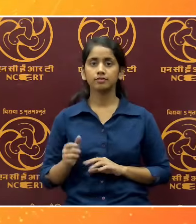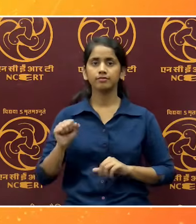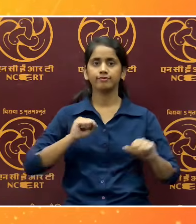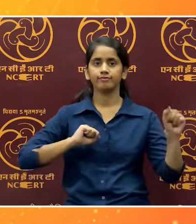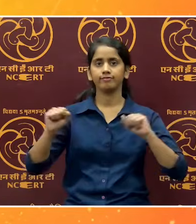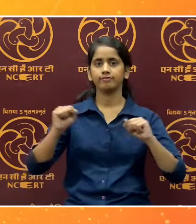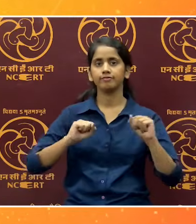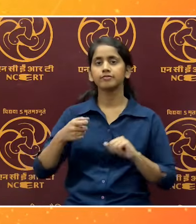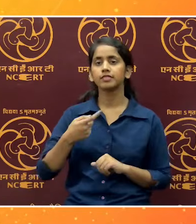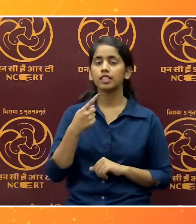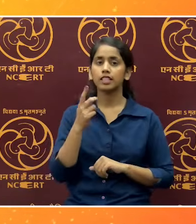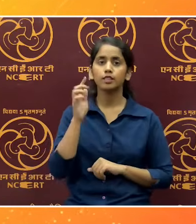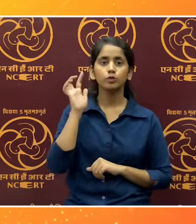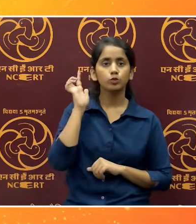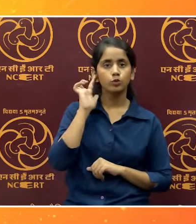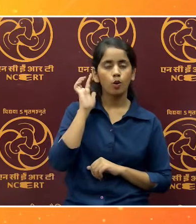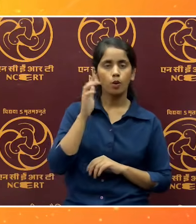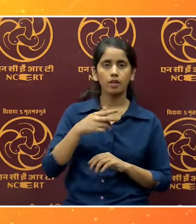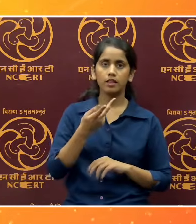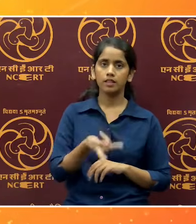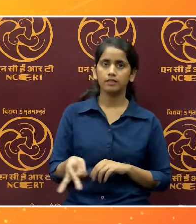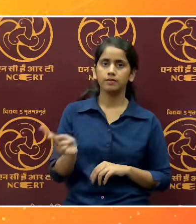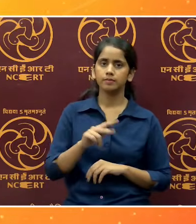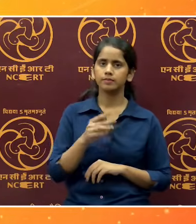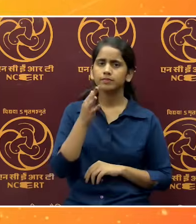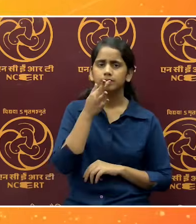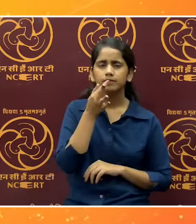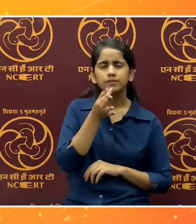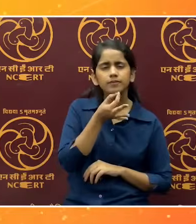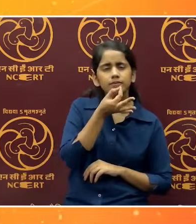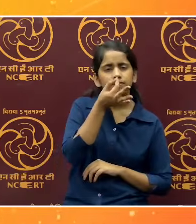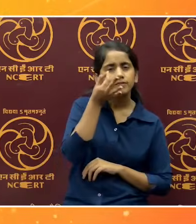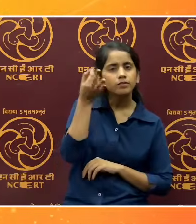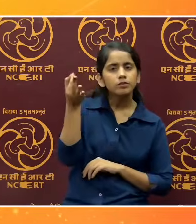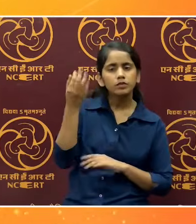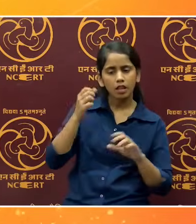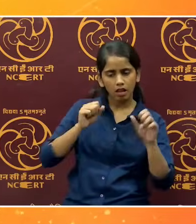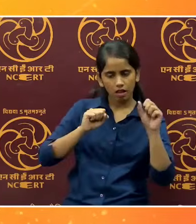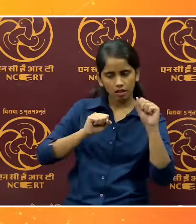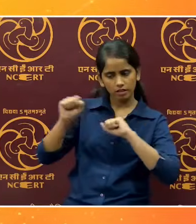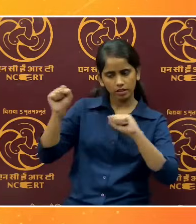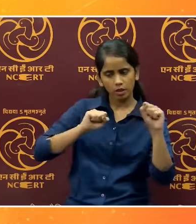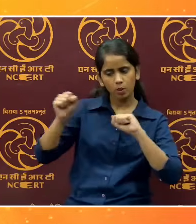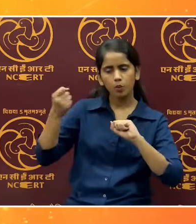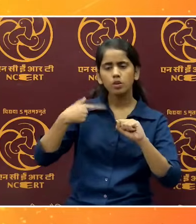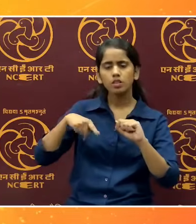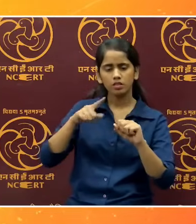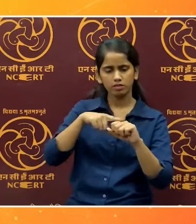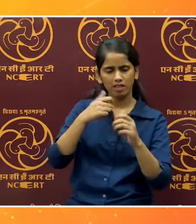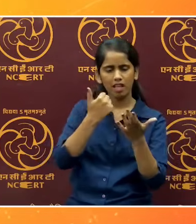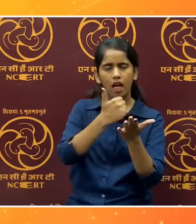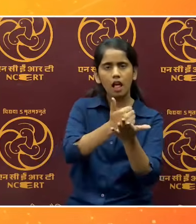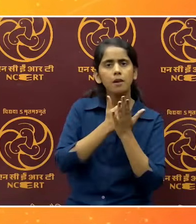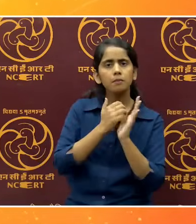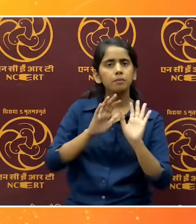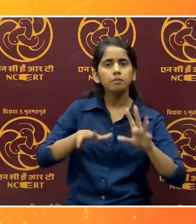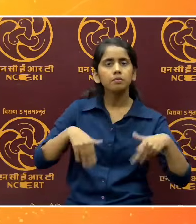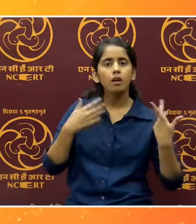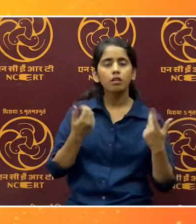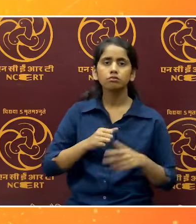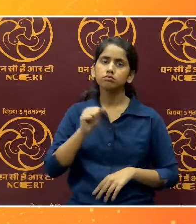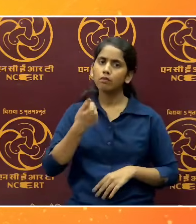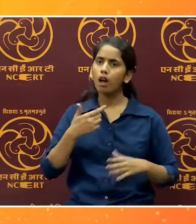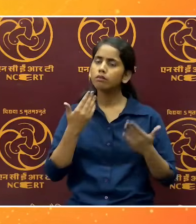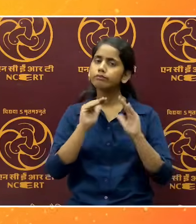listen and repeat. So, can I ask you, why is this particular activity, how will it help the children? It will definitely